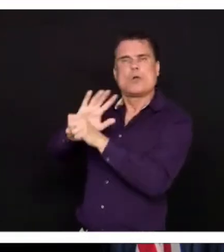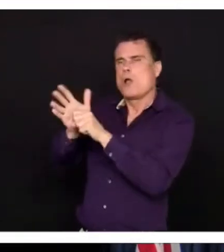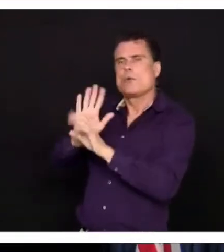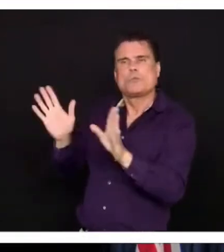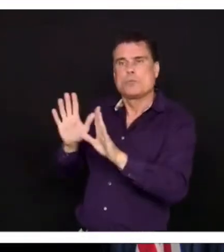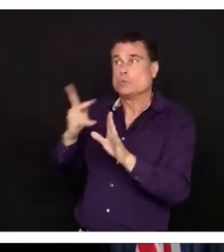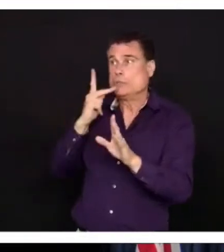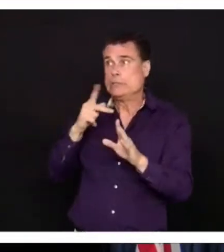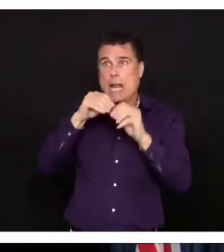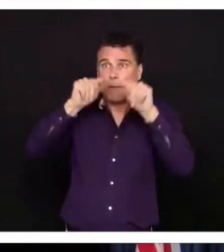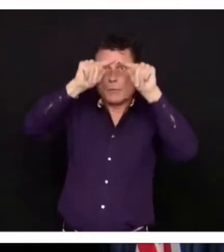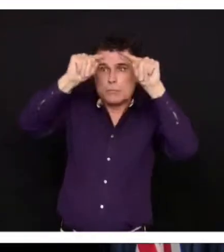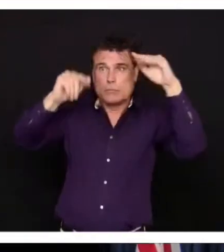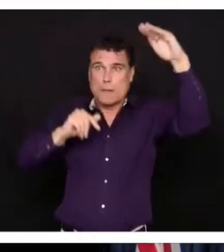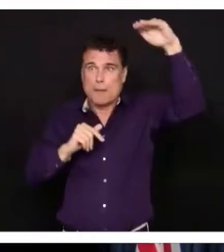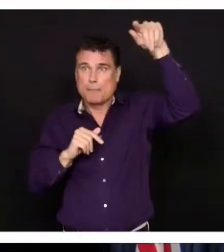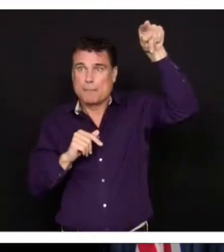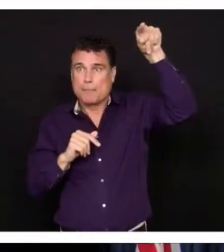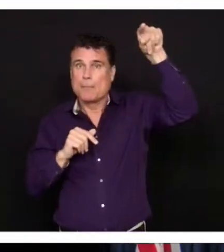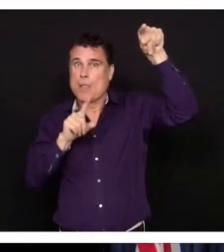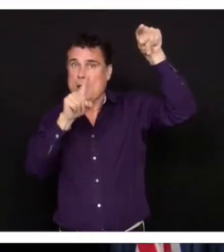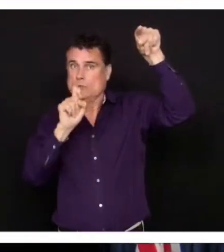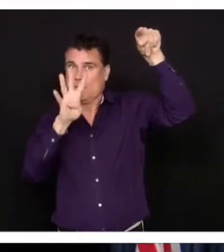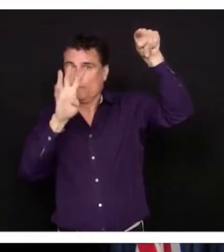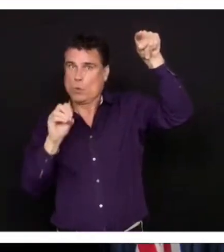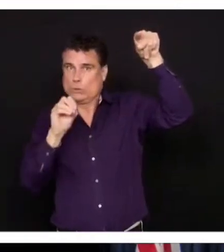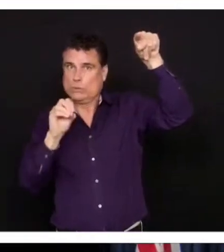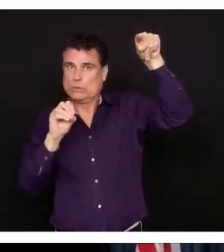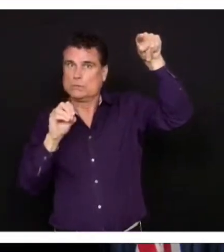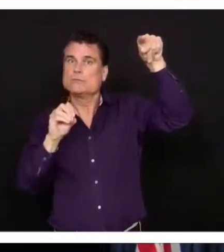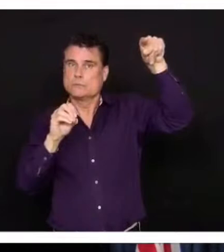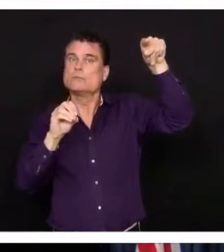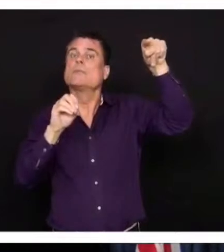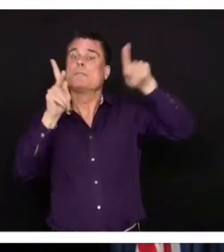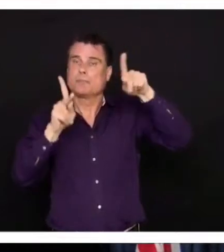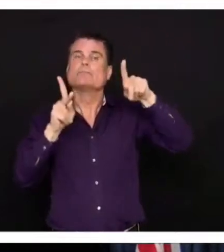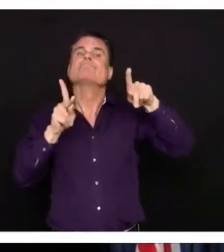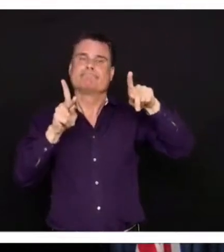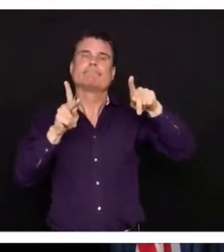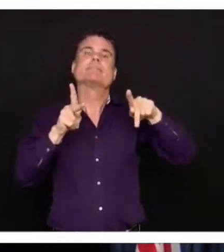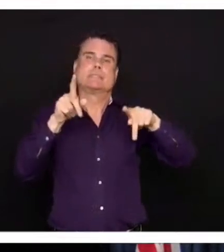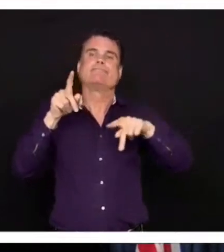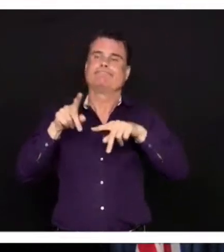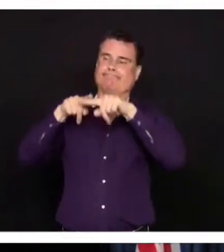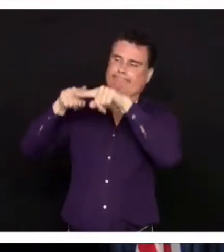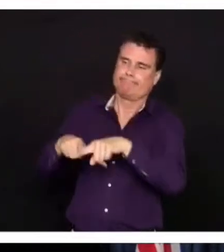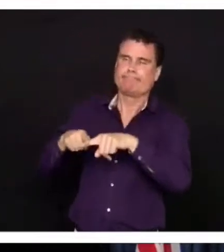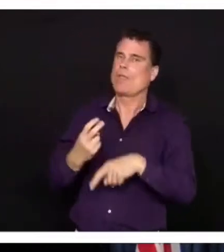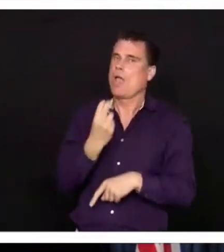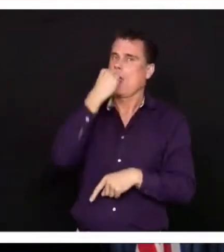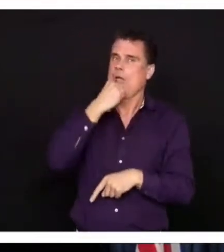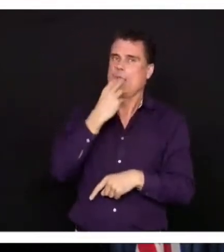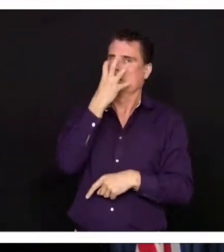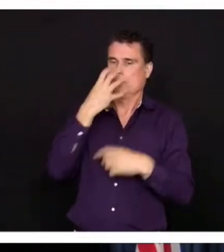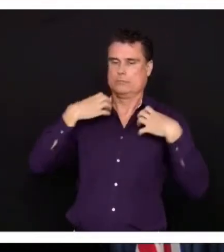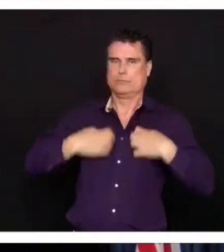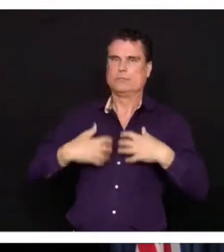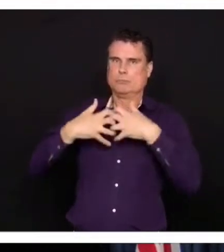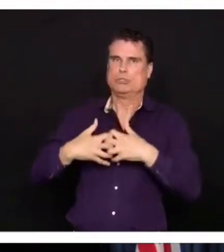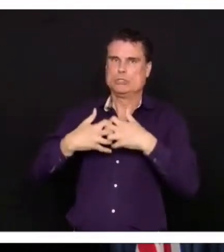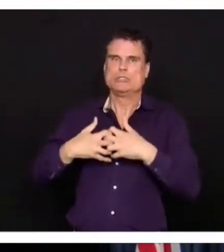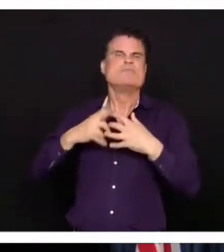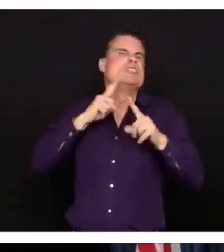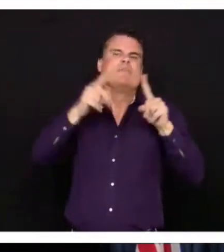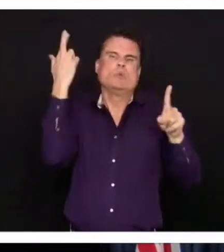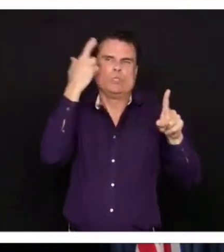healthcare system, as in advance of this fall, for example, in advance of the possibility of further surges in